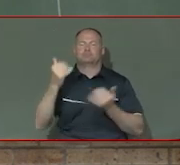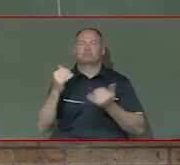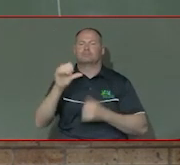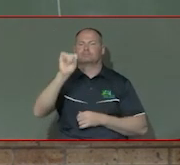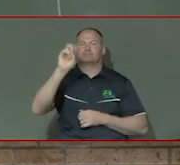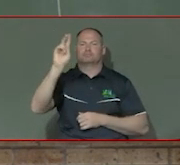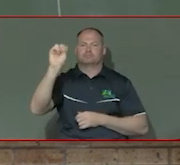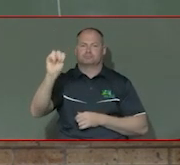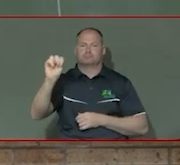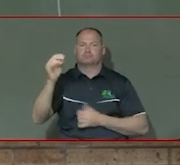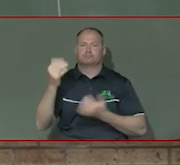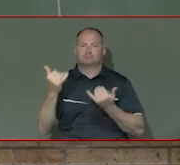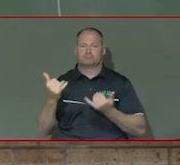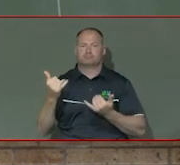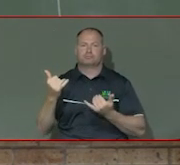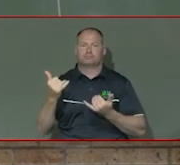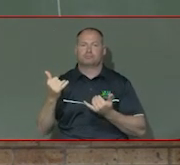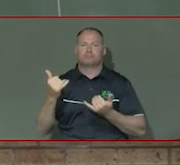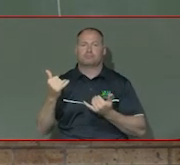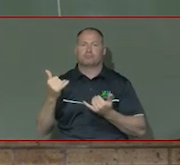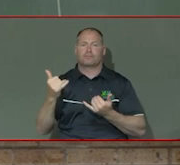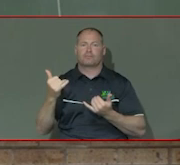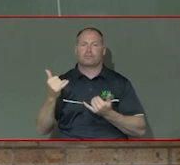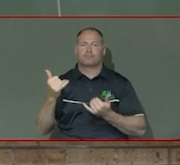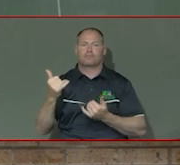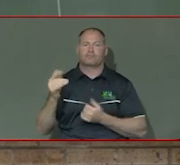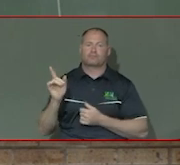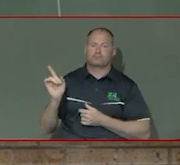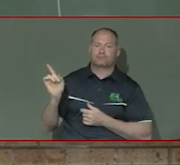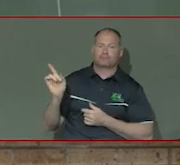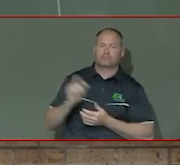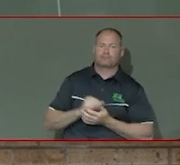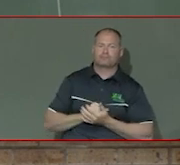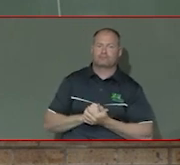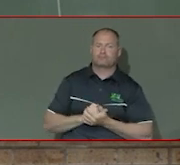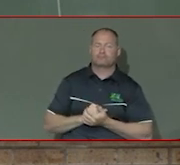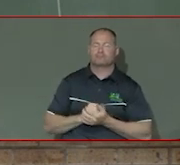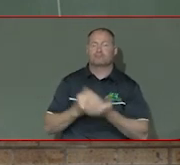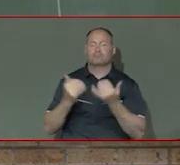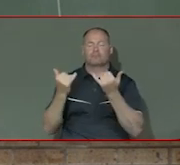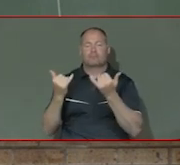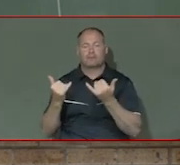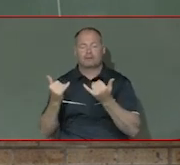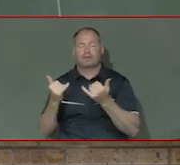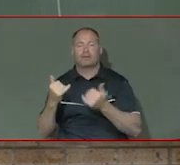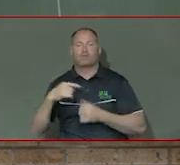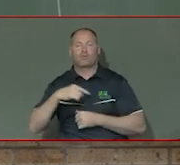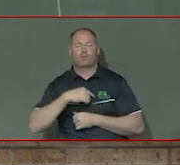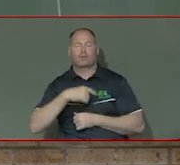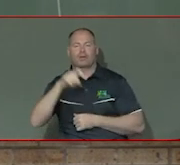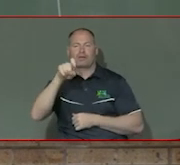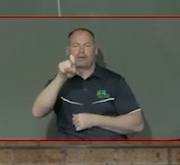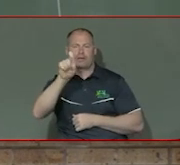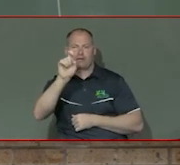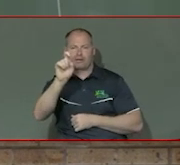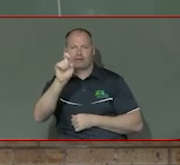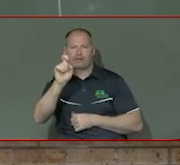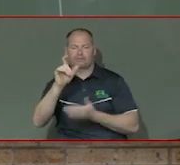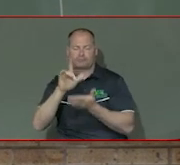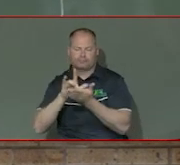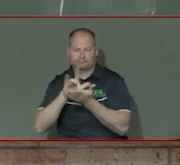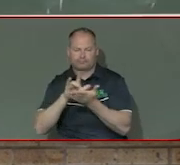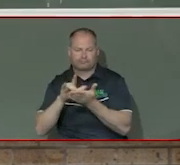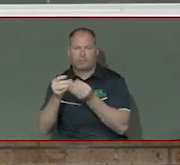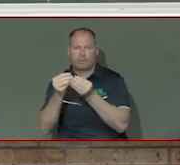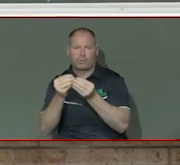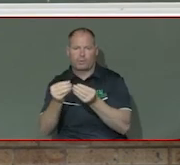over hypotenuse. Opposite is m, hypotenuse is 1, and I'll work out x using Pythagoras. So we